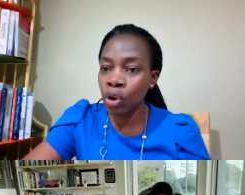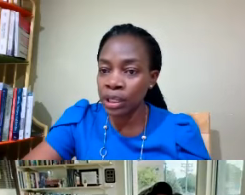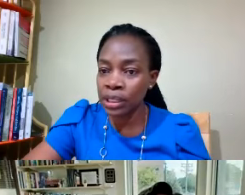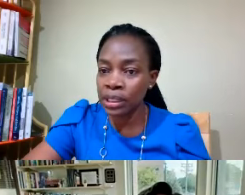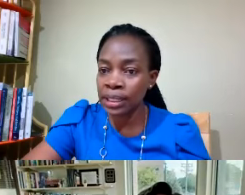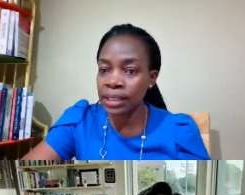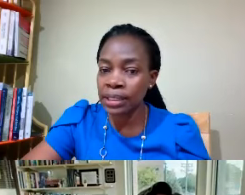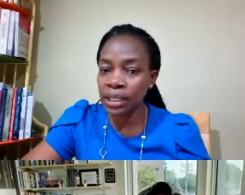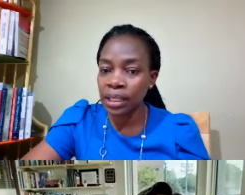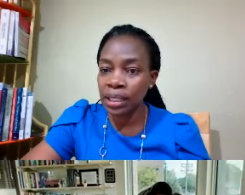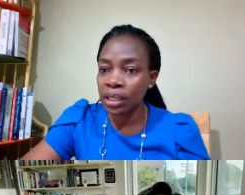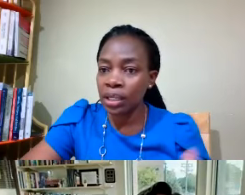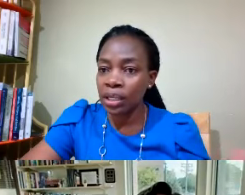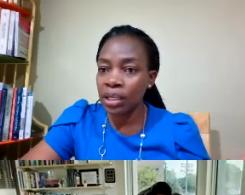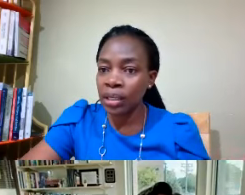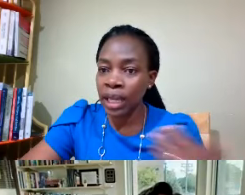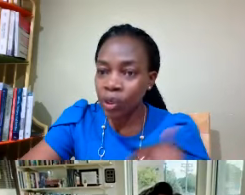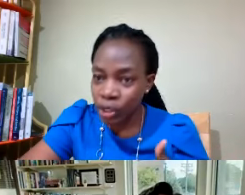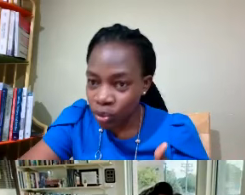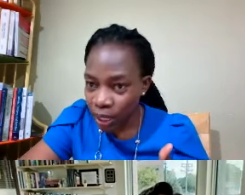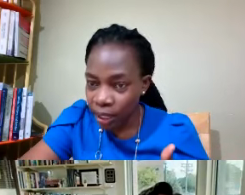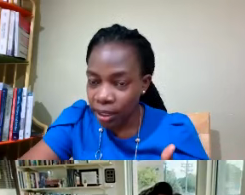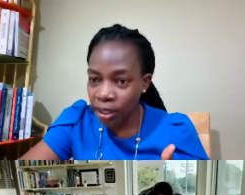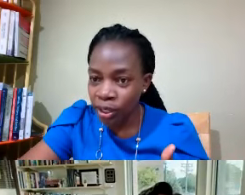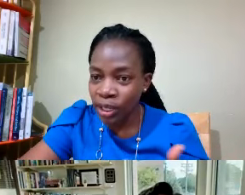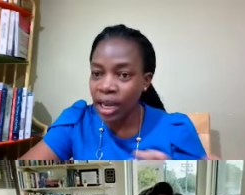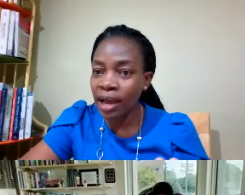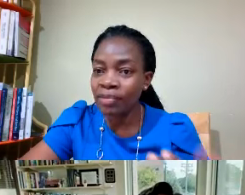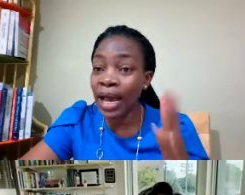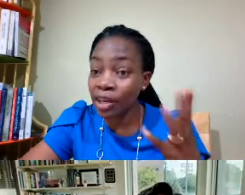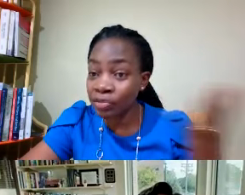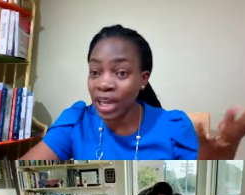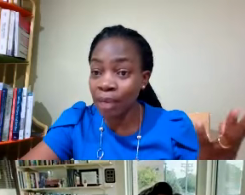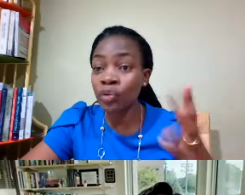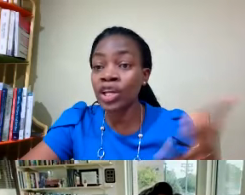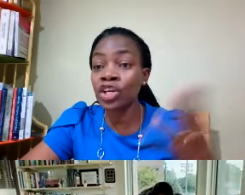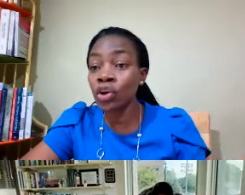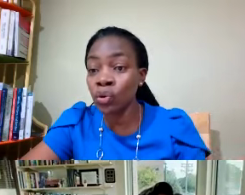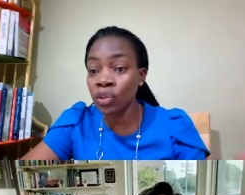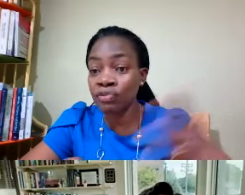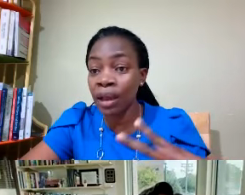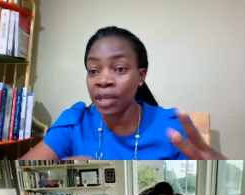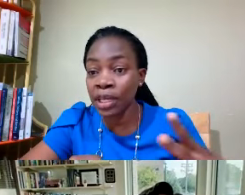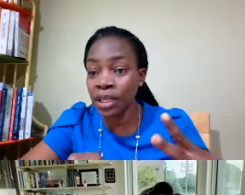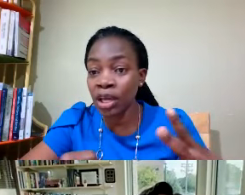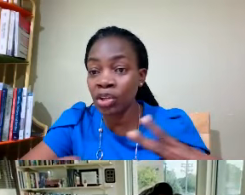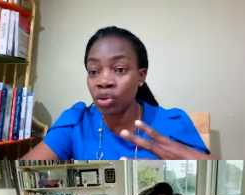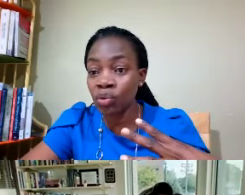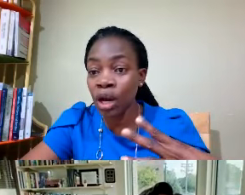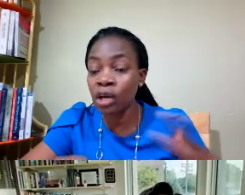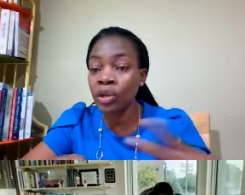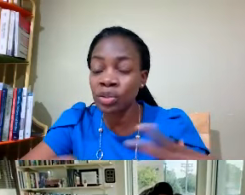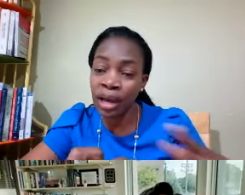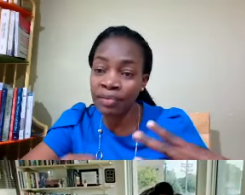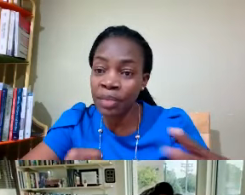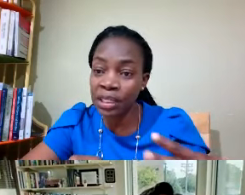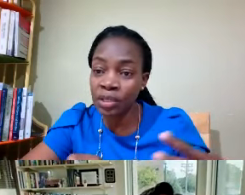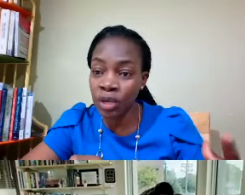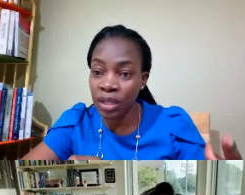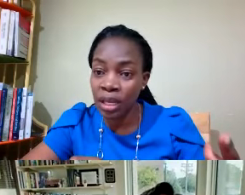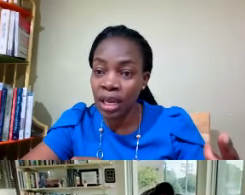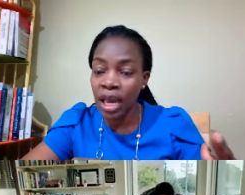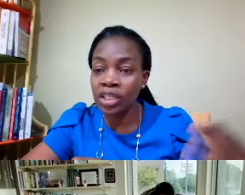your point, it's like we do here, you can have ahead of time, you already know the family that you are going to have